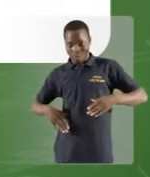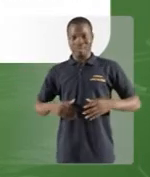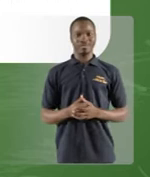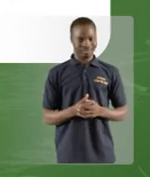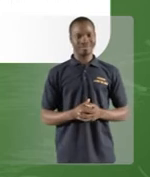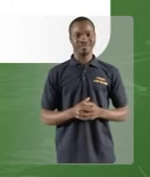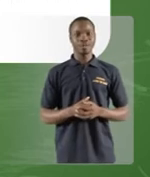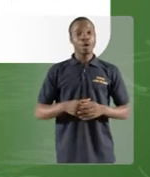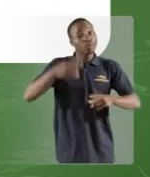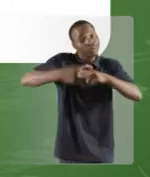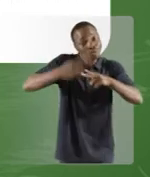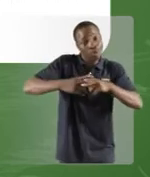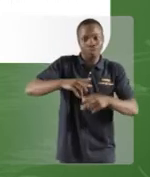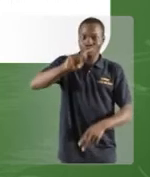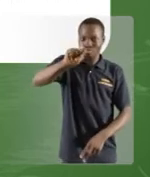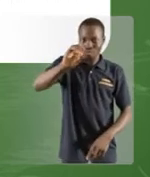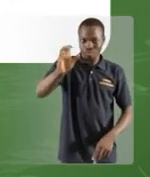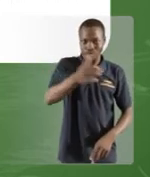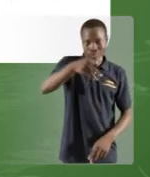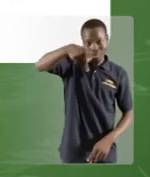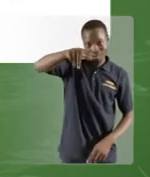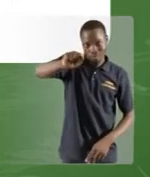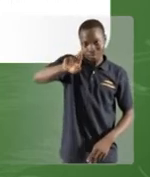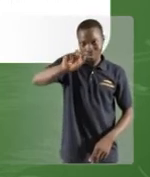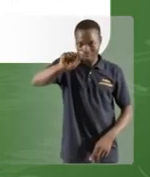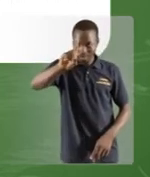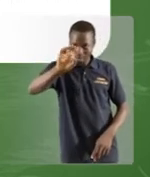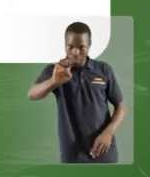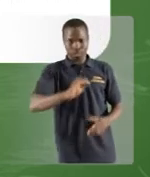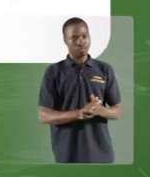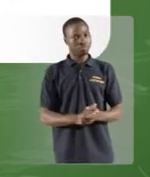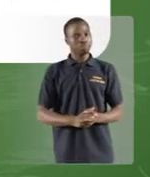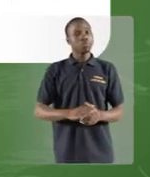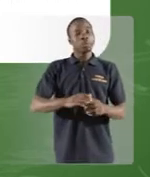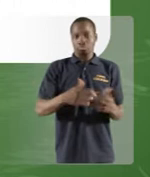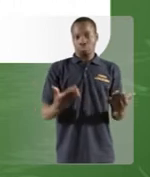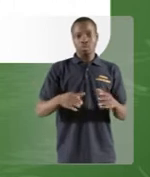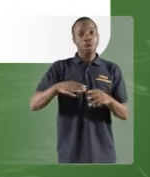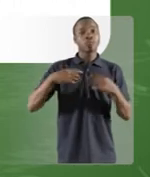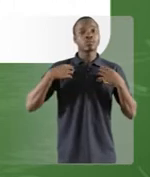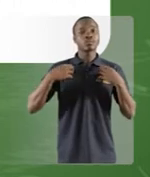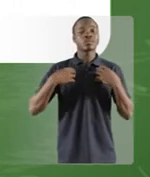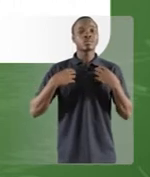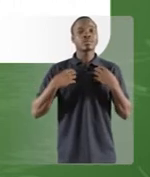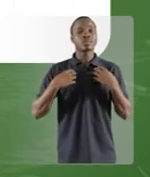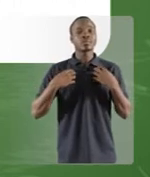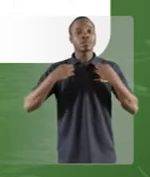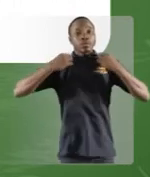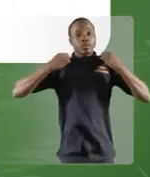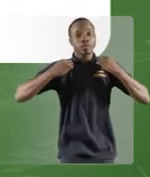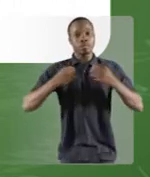a show, top models walk one by one or in groups to show new